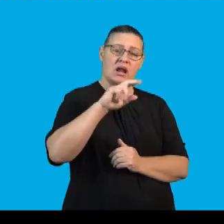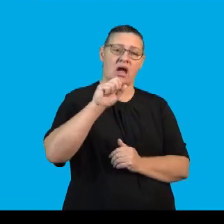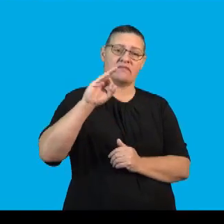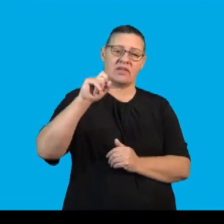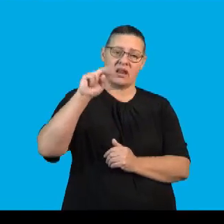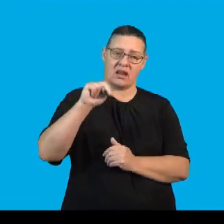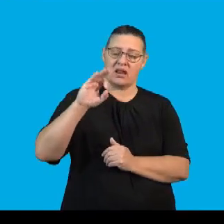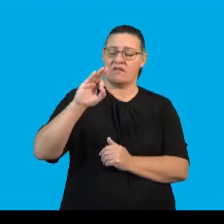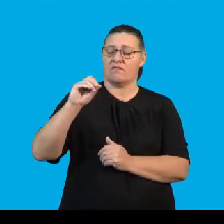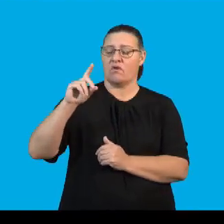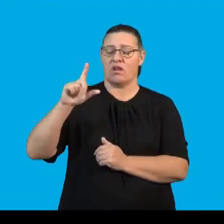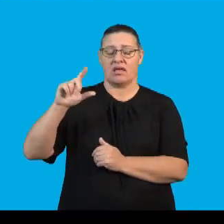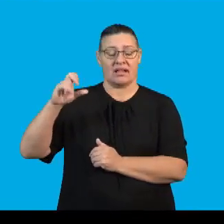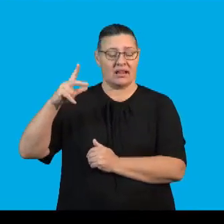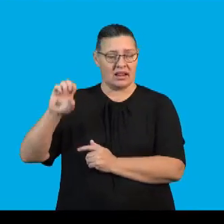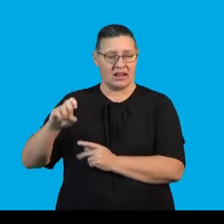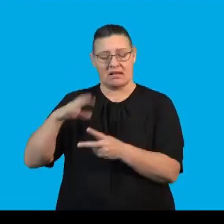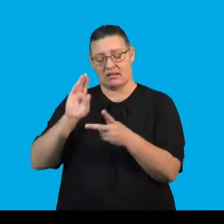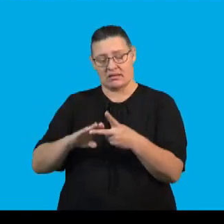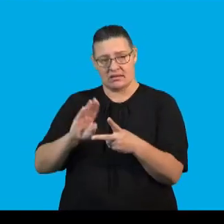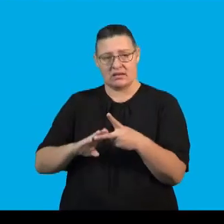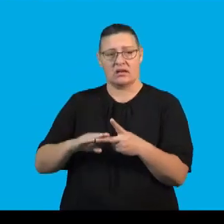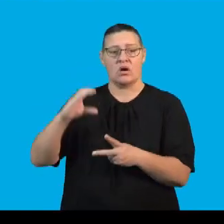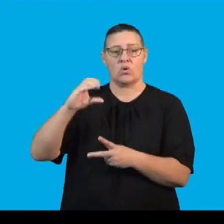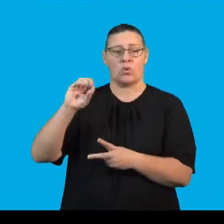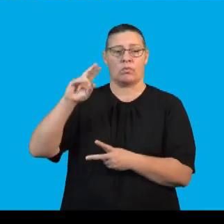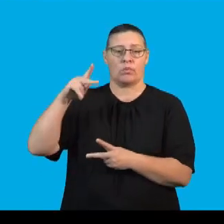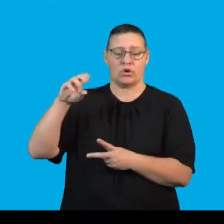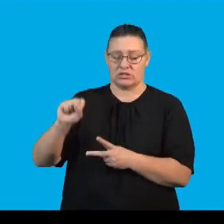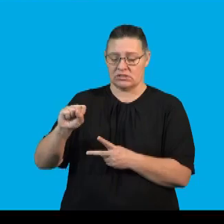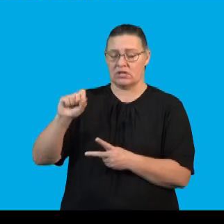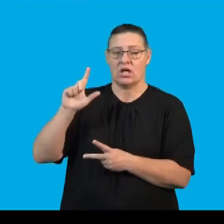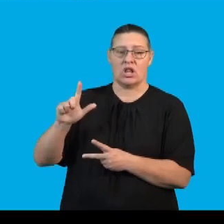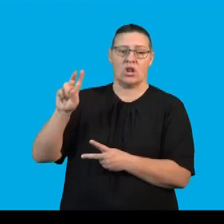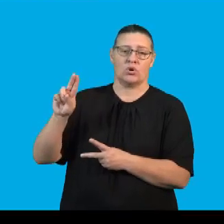One is Graafian follicle, and the other one is corpus luteum.